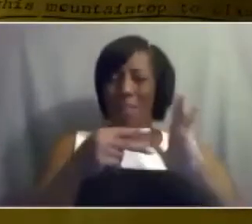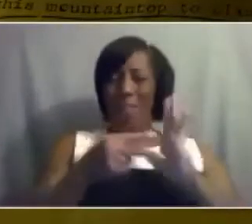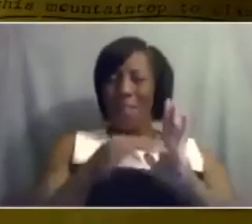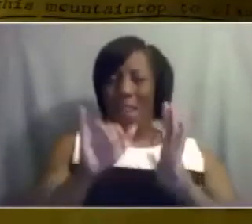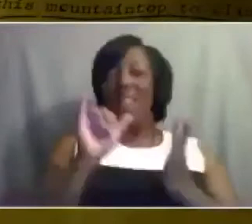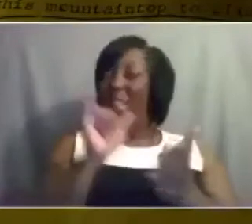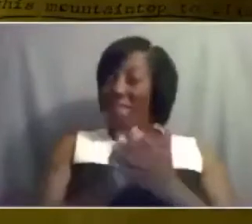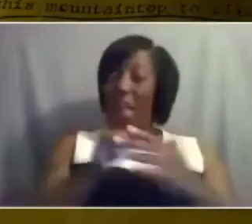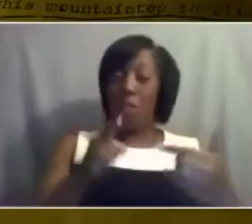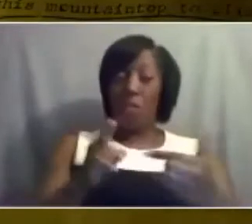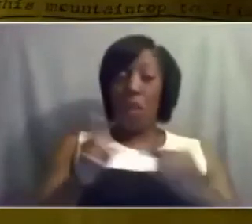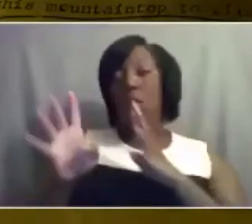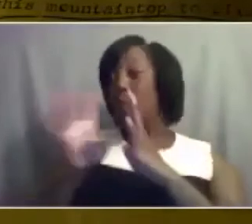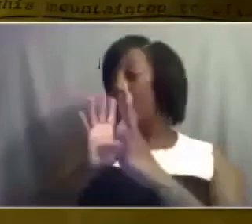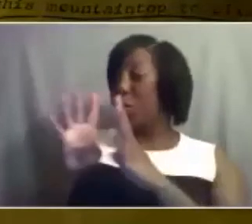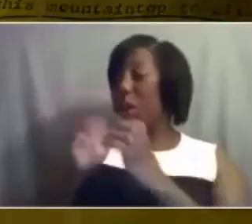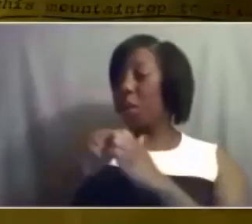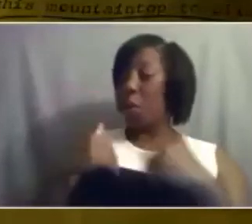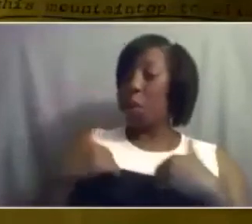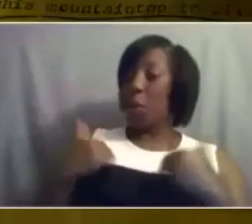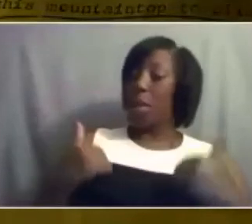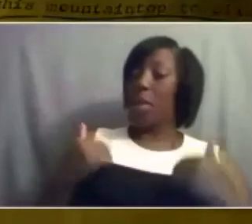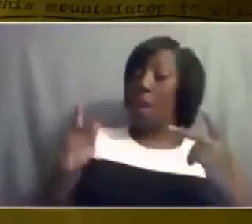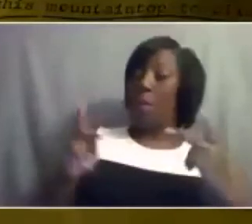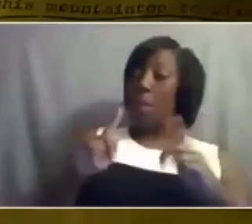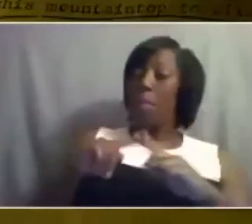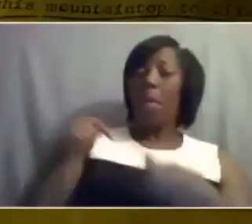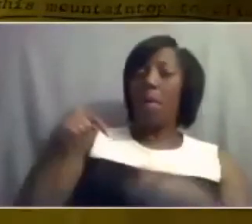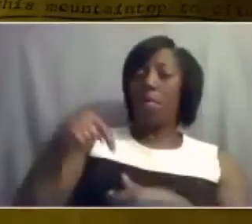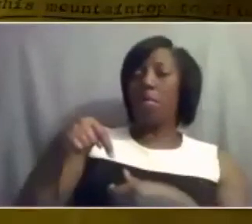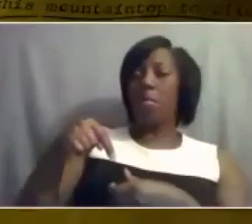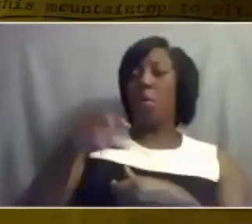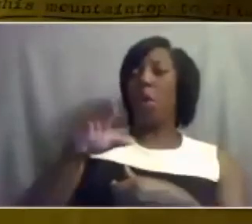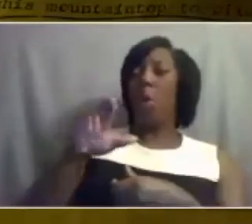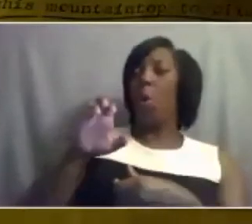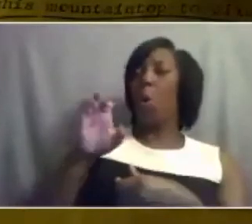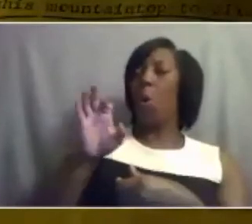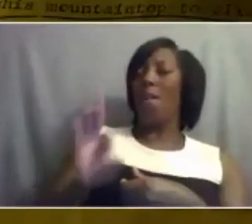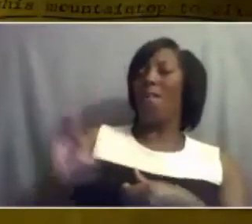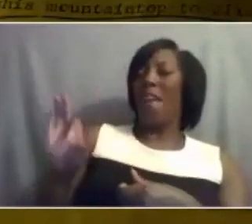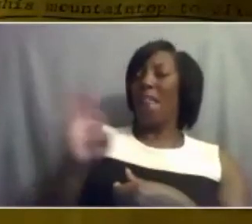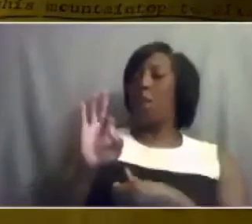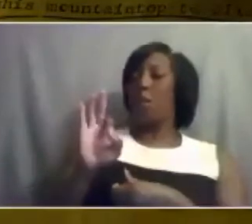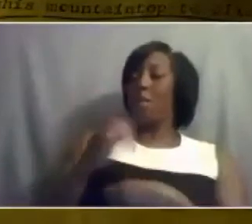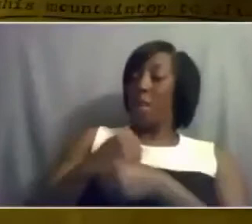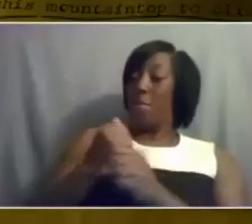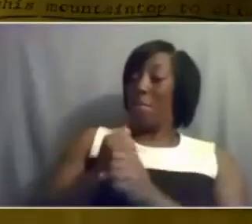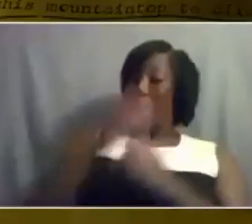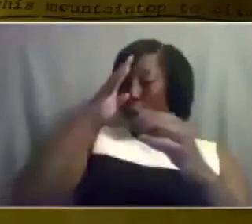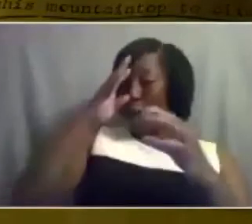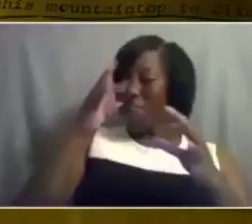with young people about core values and how our values just drive our decision making. And so if we're looking at just